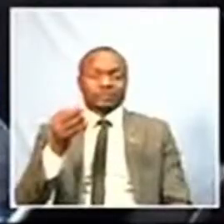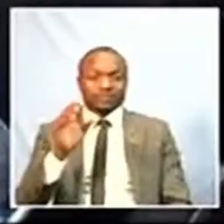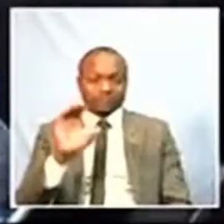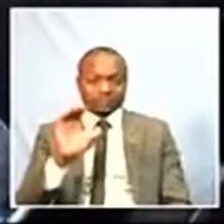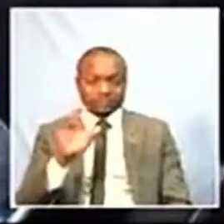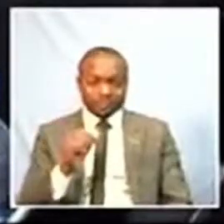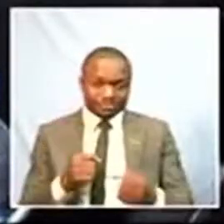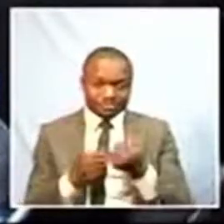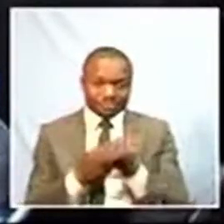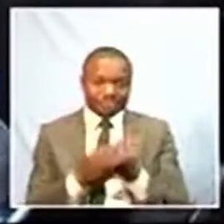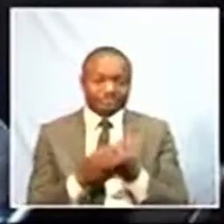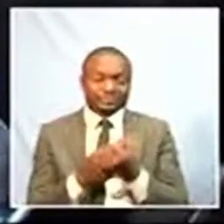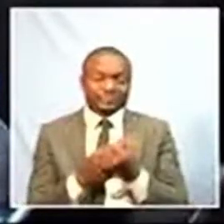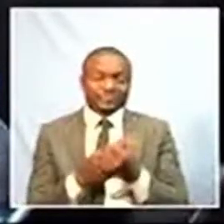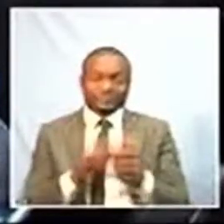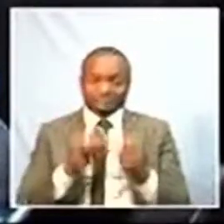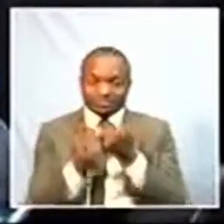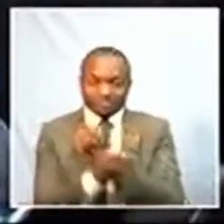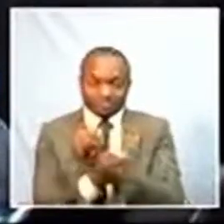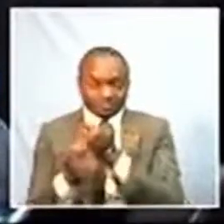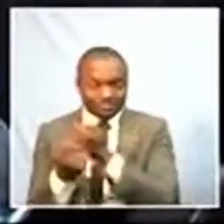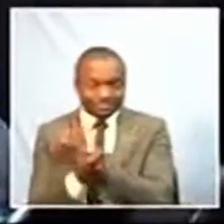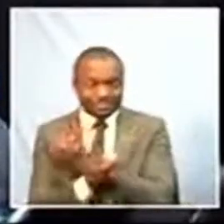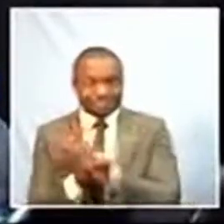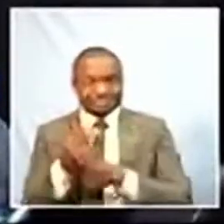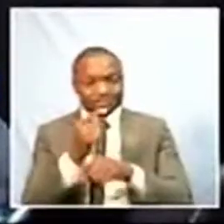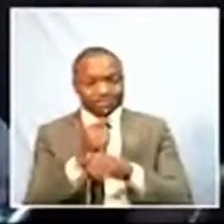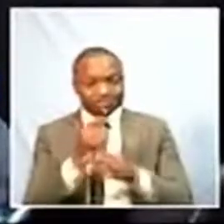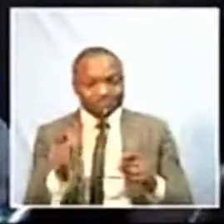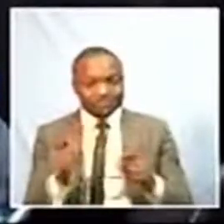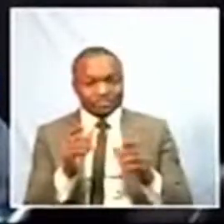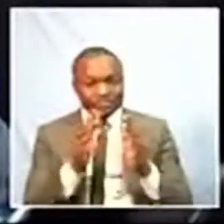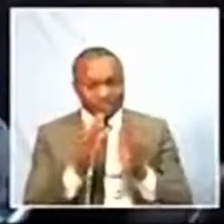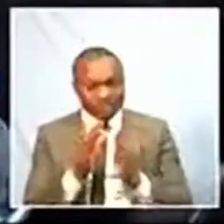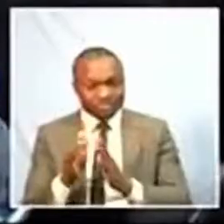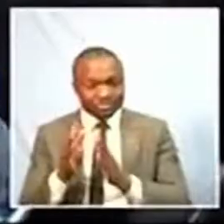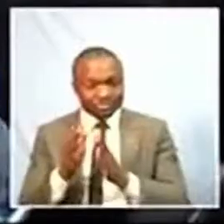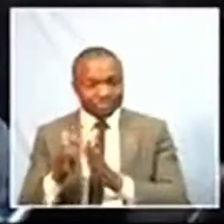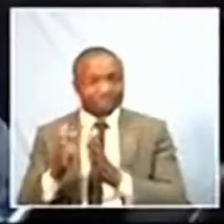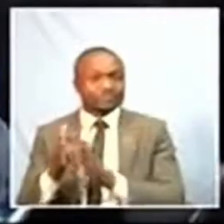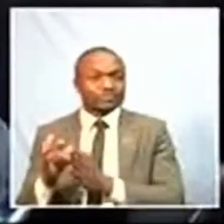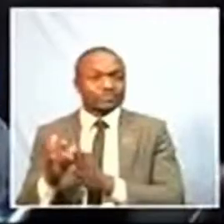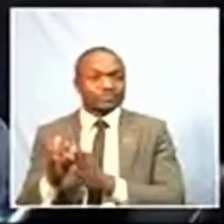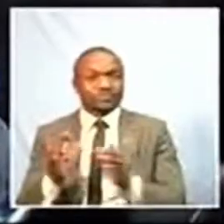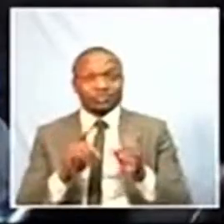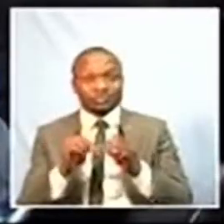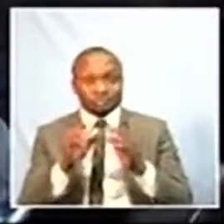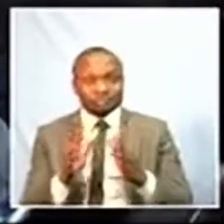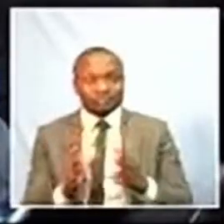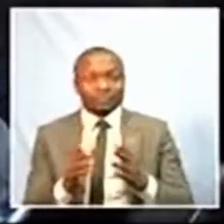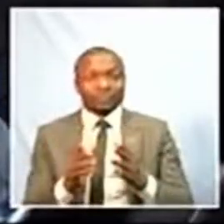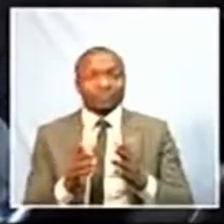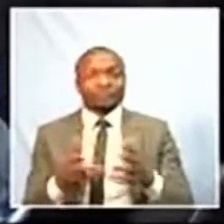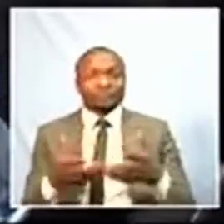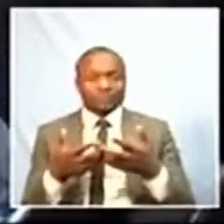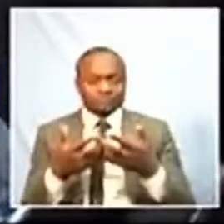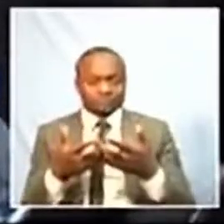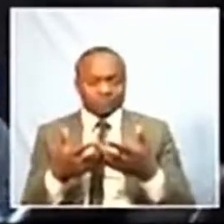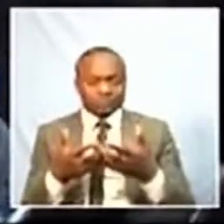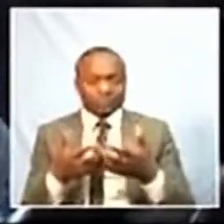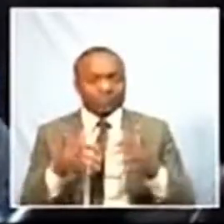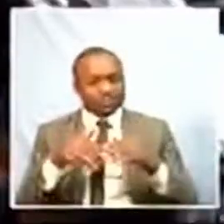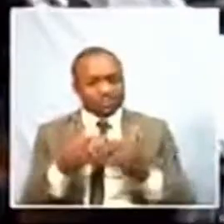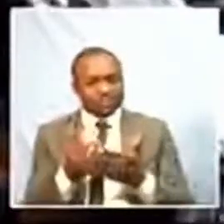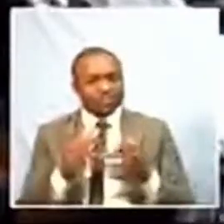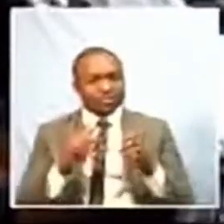of changes. So, just from the planning point of view. Thank you. Direct engineering. How did